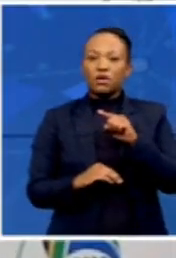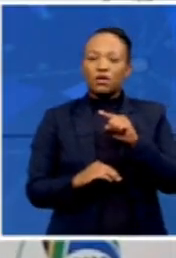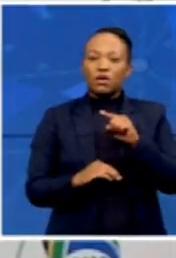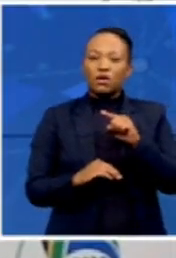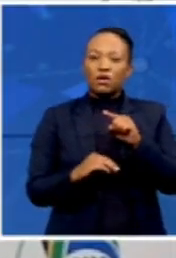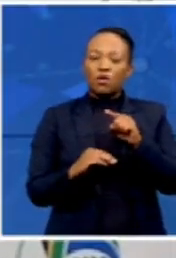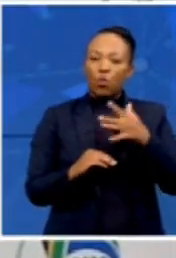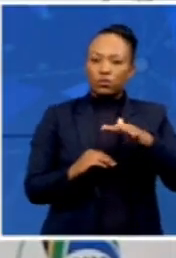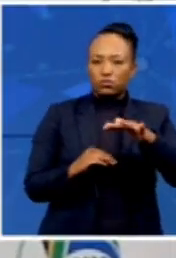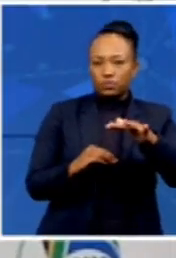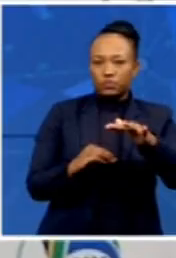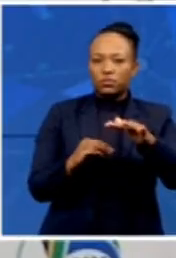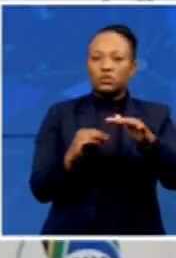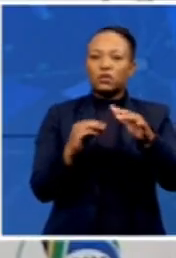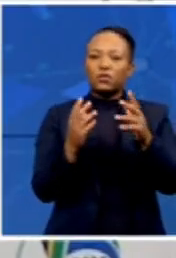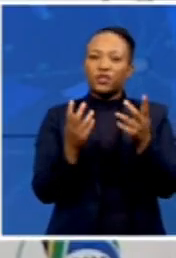a fundamental human right.